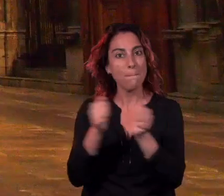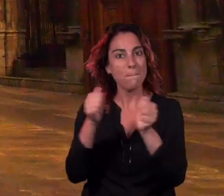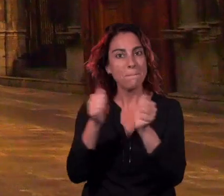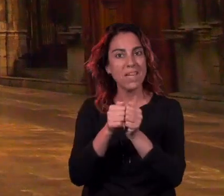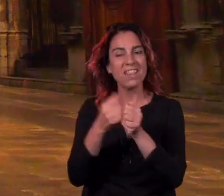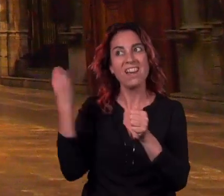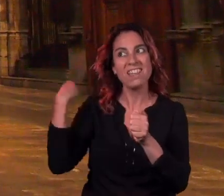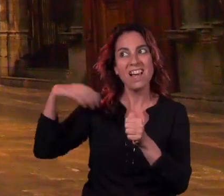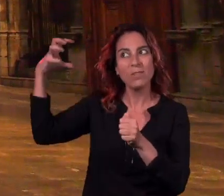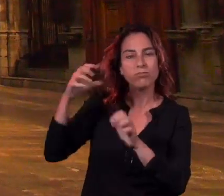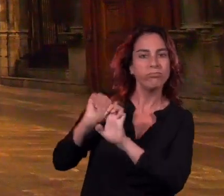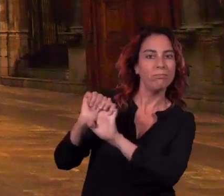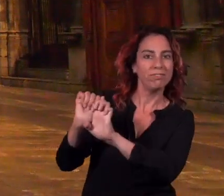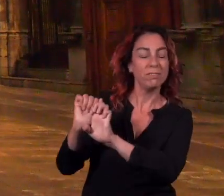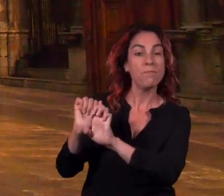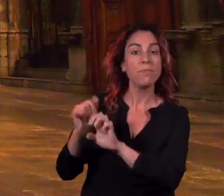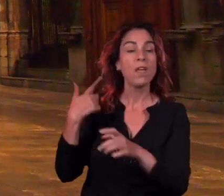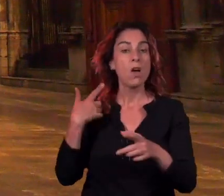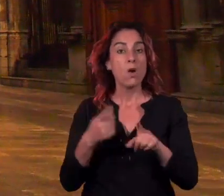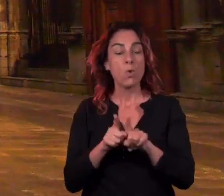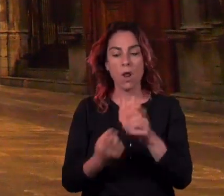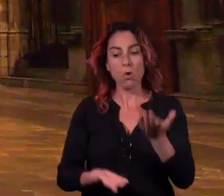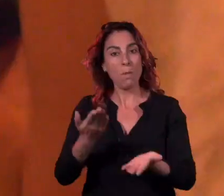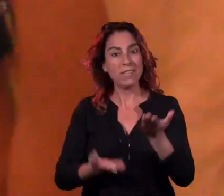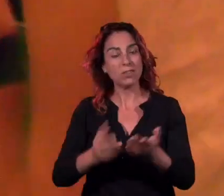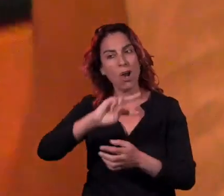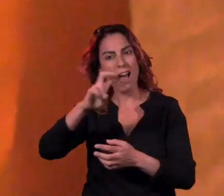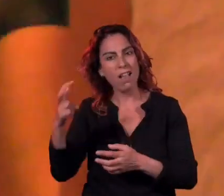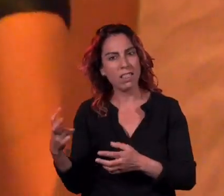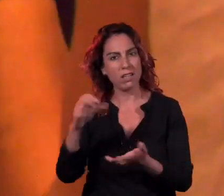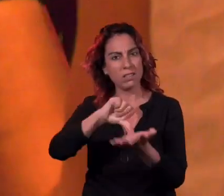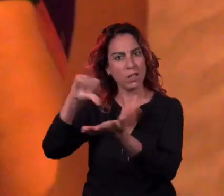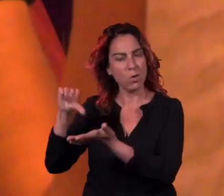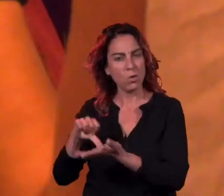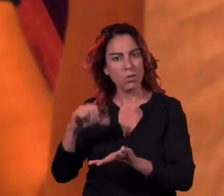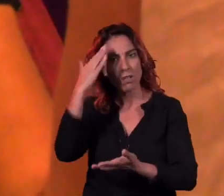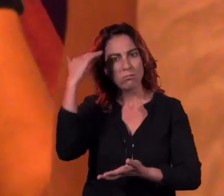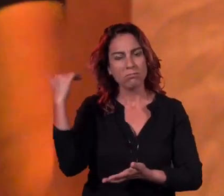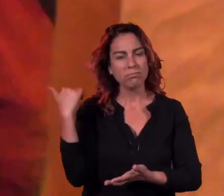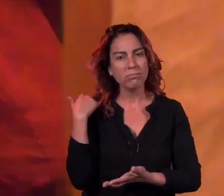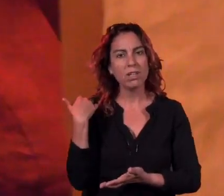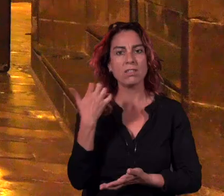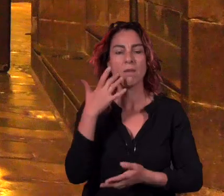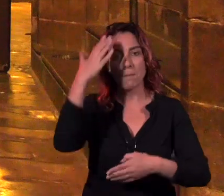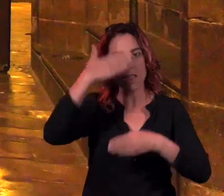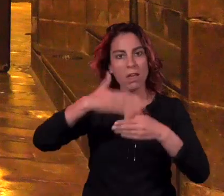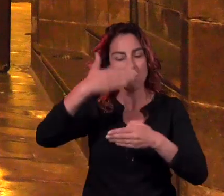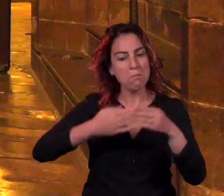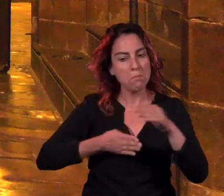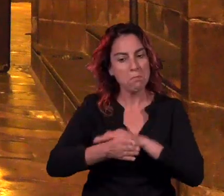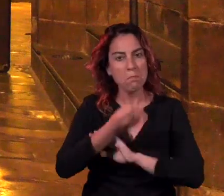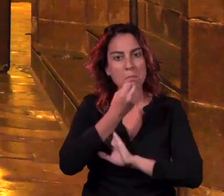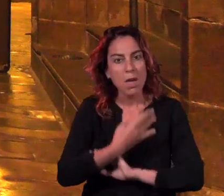the stone makes everything cool. It's very insulated. Compared with other old medieval cities, it's actually quite